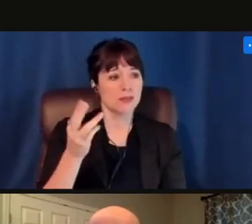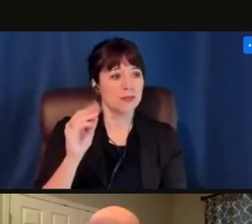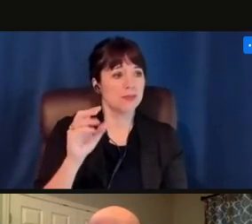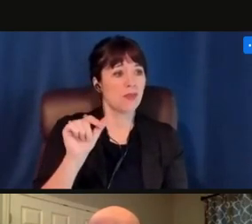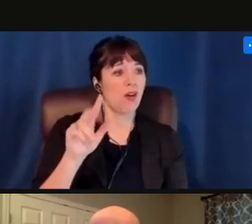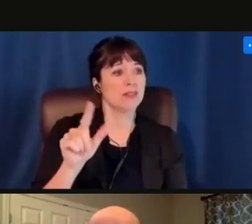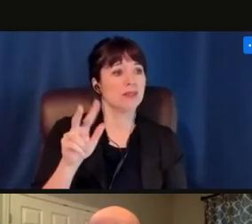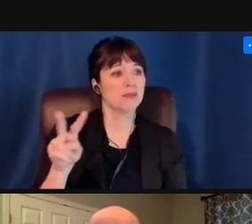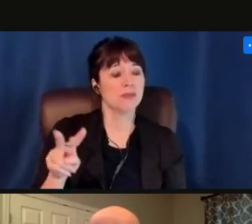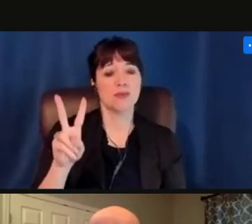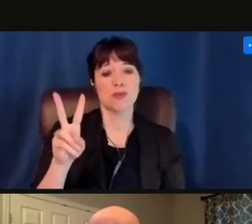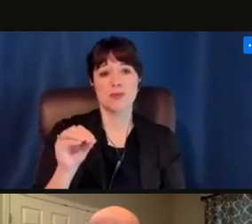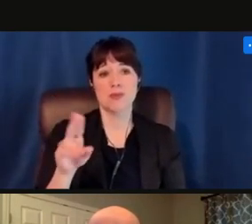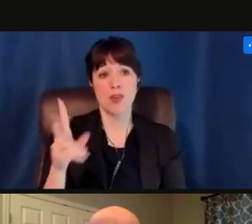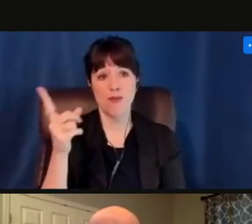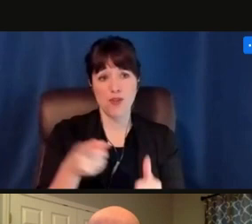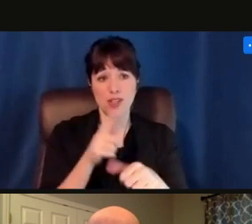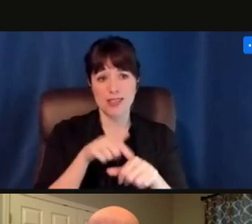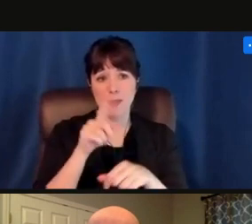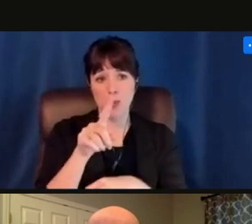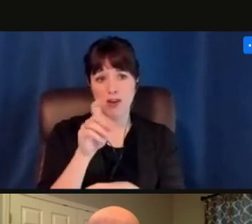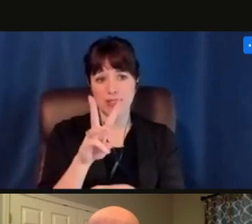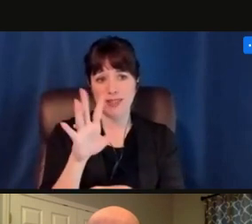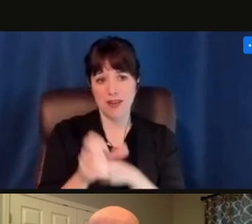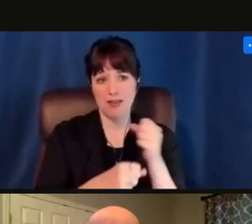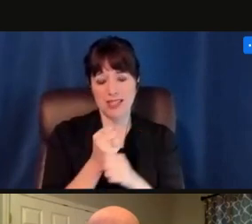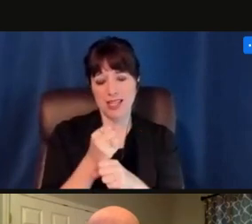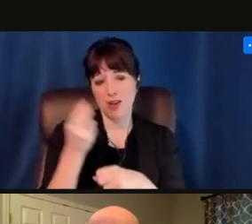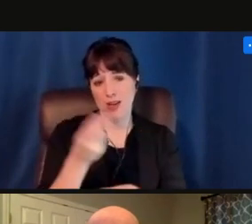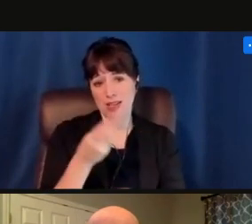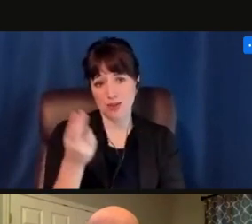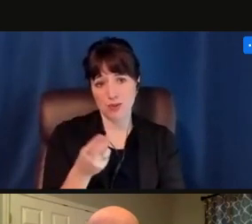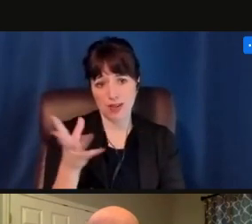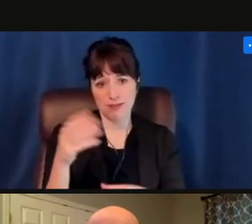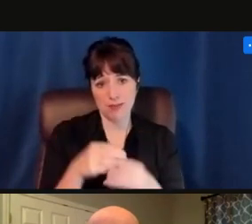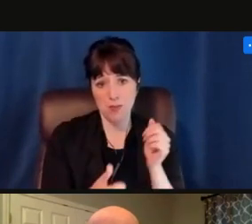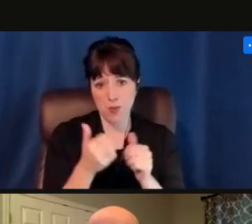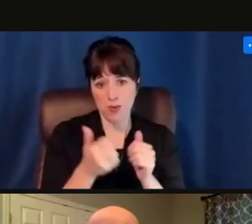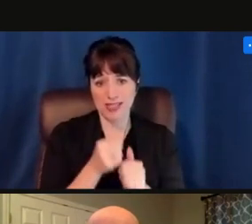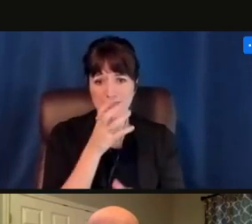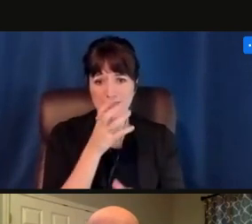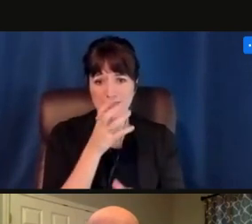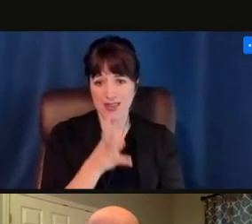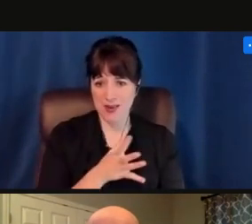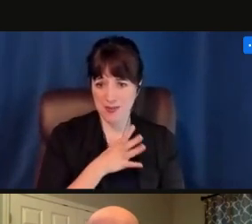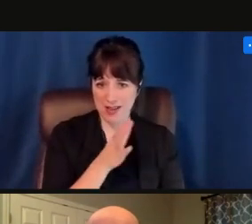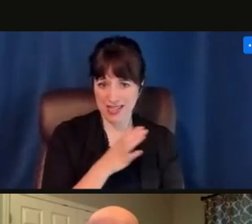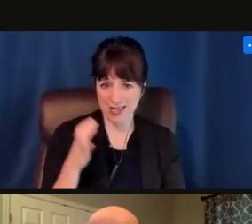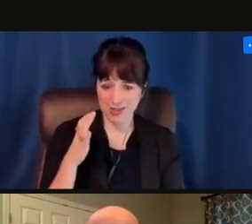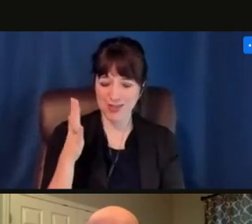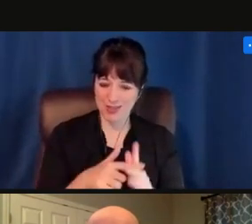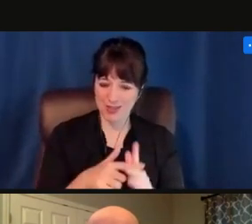its 165-year history is comprised of a majority of female councilors, to order.